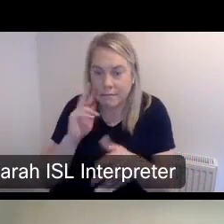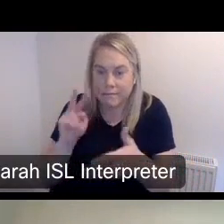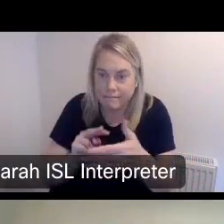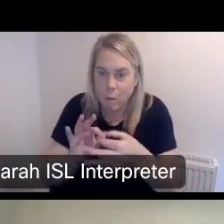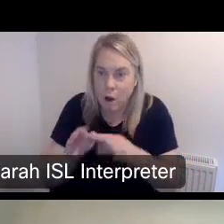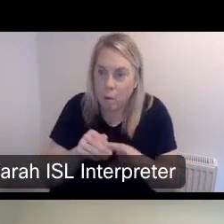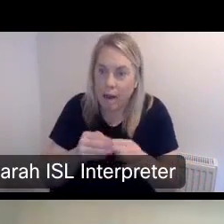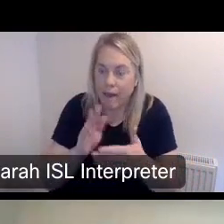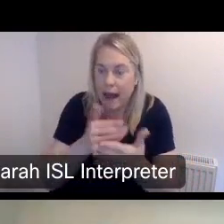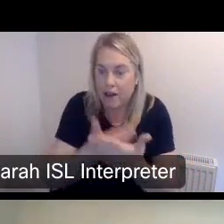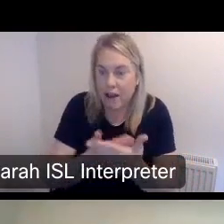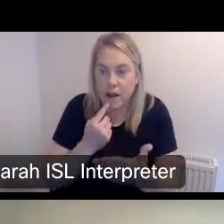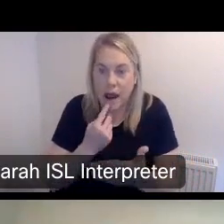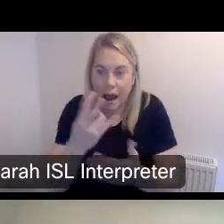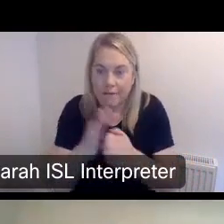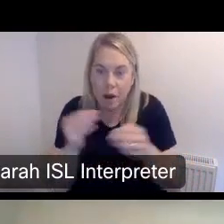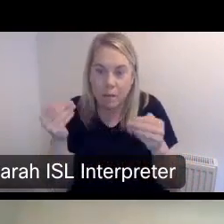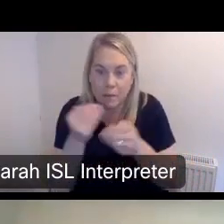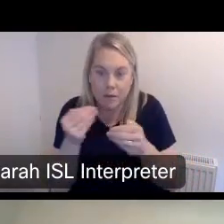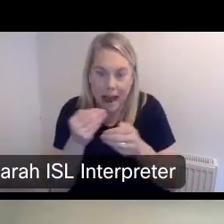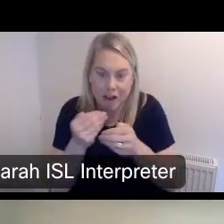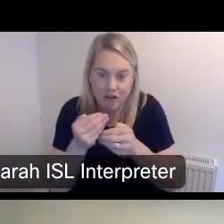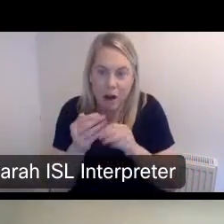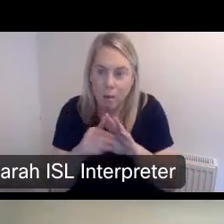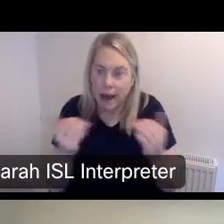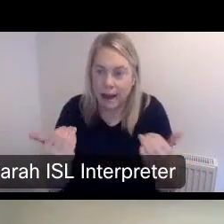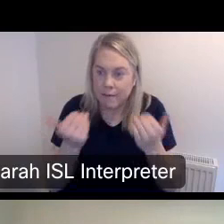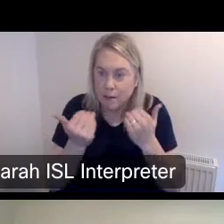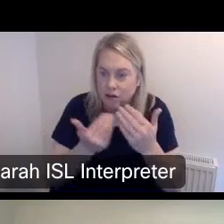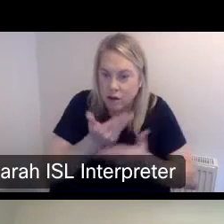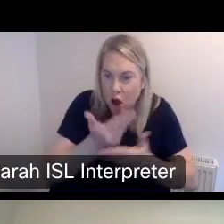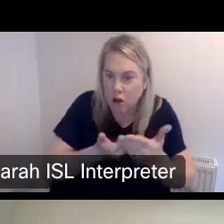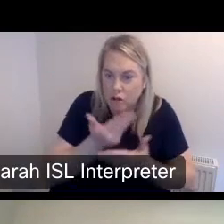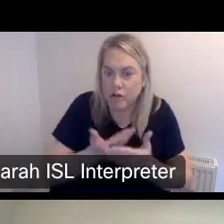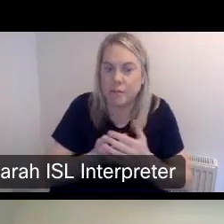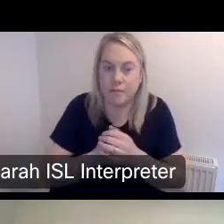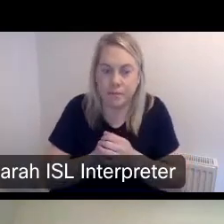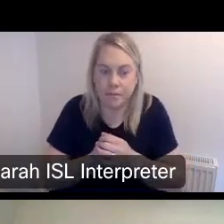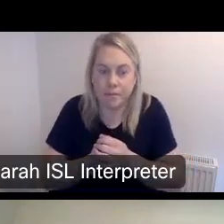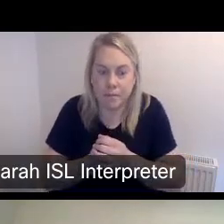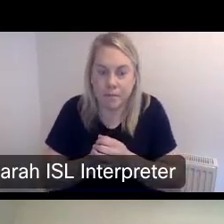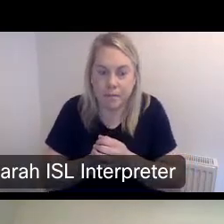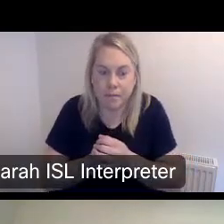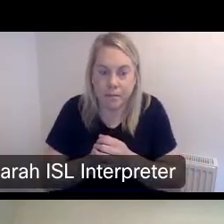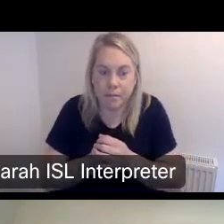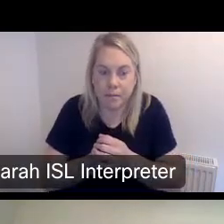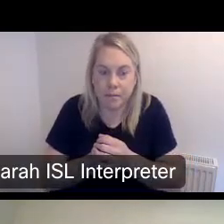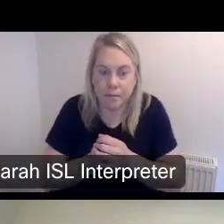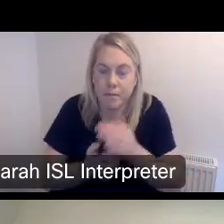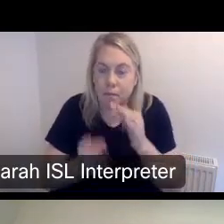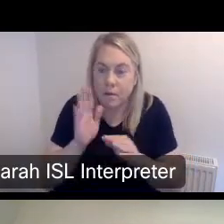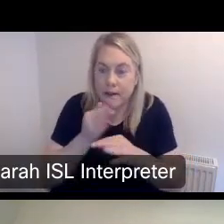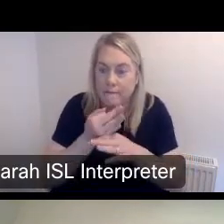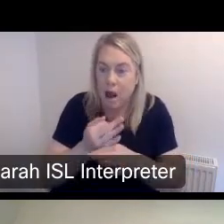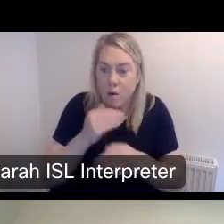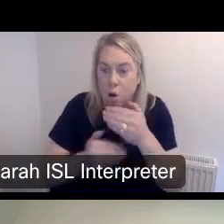protections for content discussed in the apology for any Patient Safety Act, provided they follow the processes of the